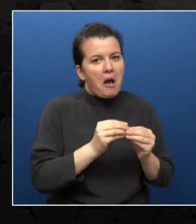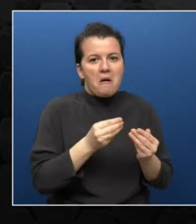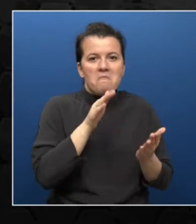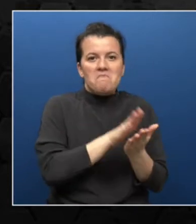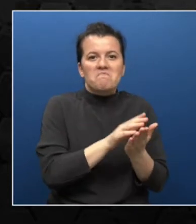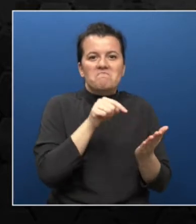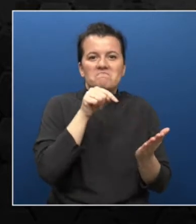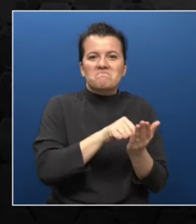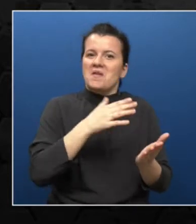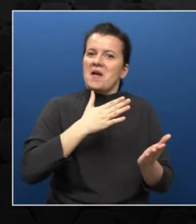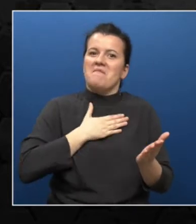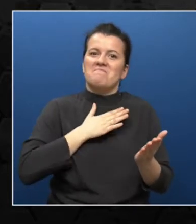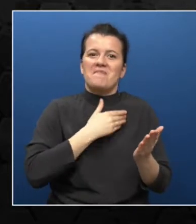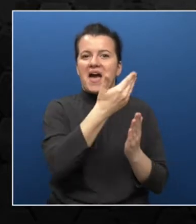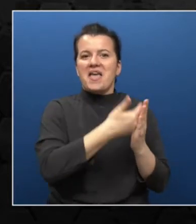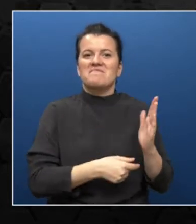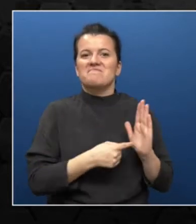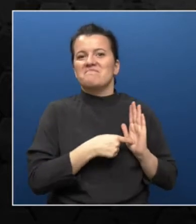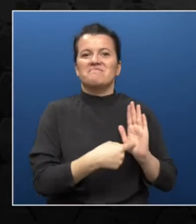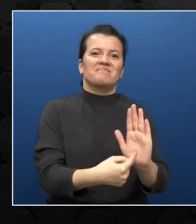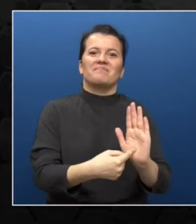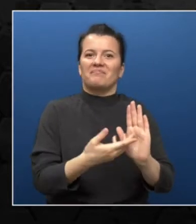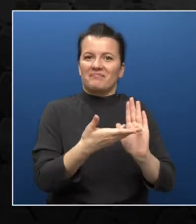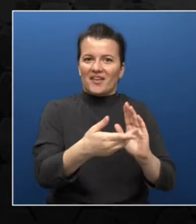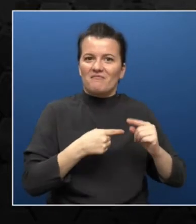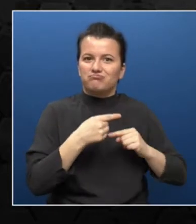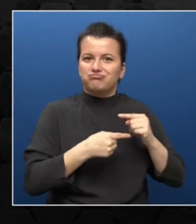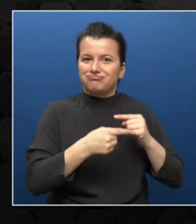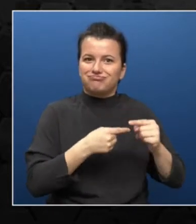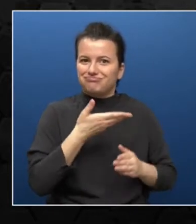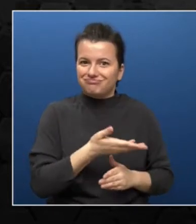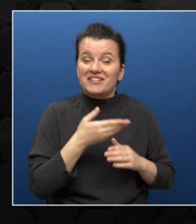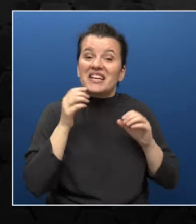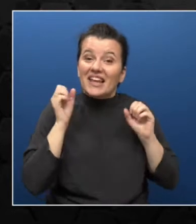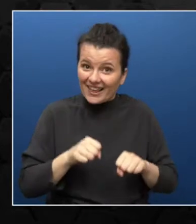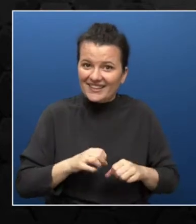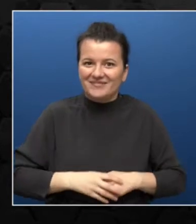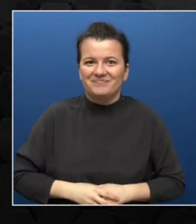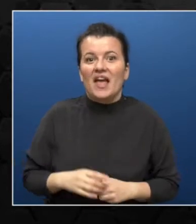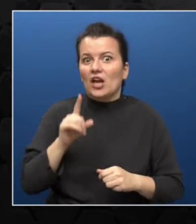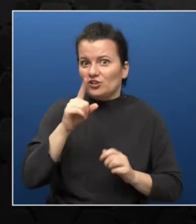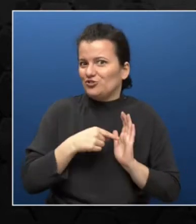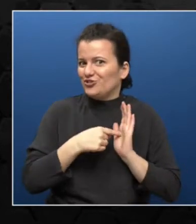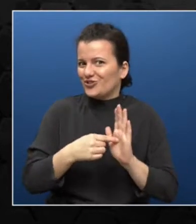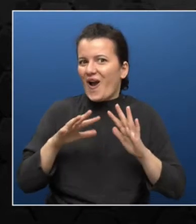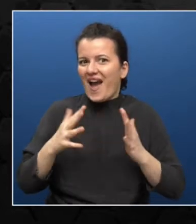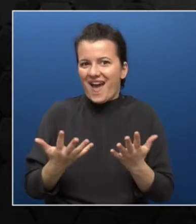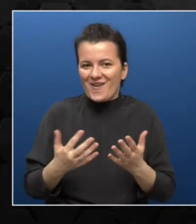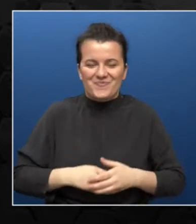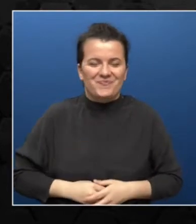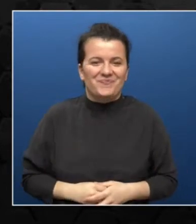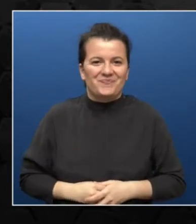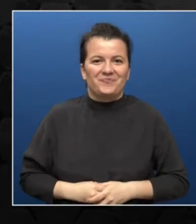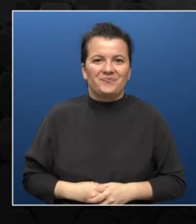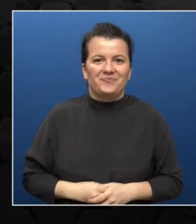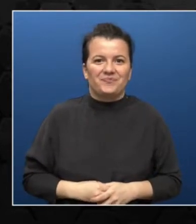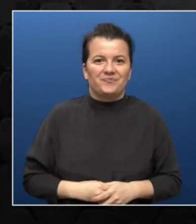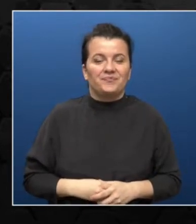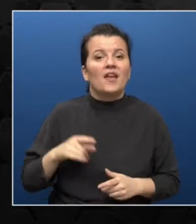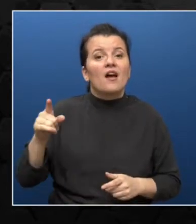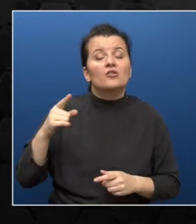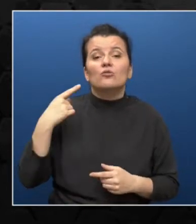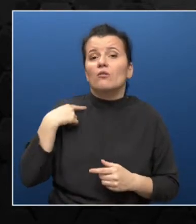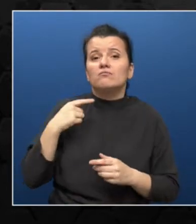going to be showing you how. So there are some categories around Azure Cognitive Services that are